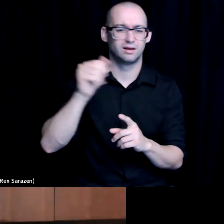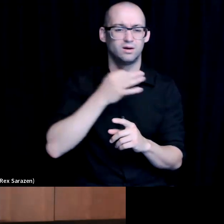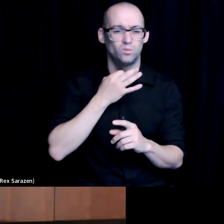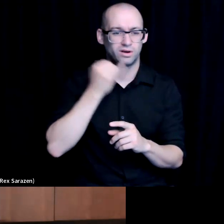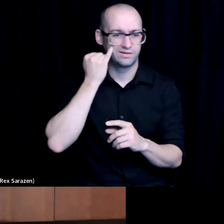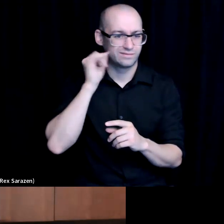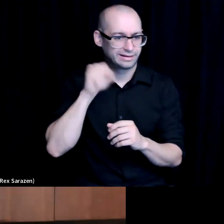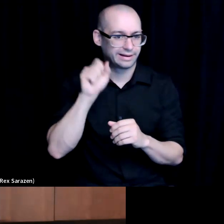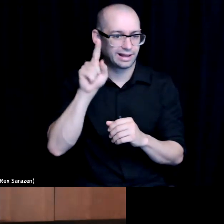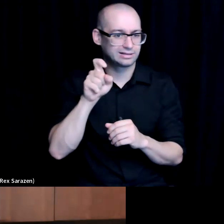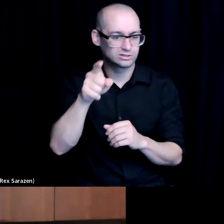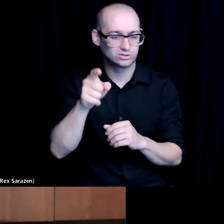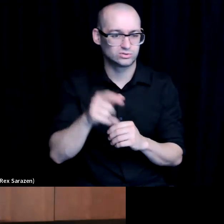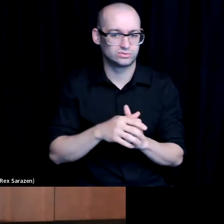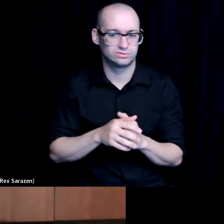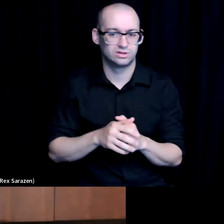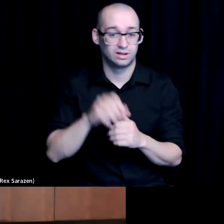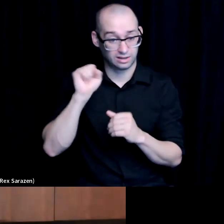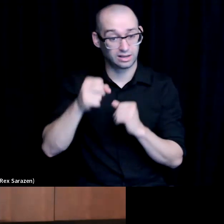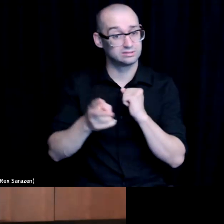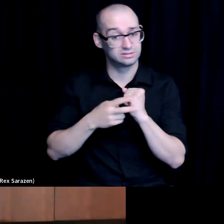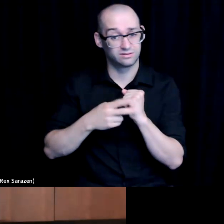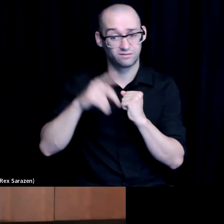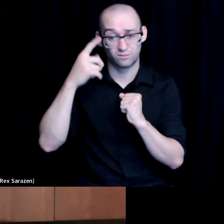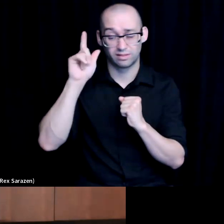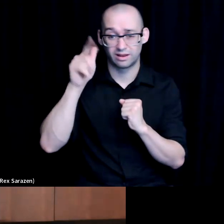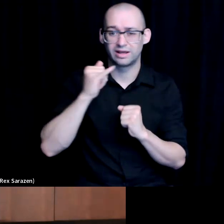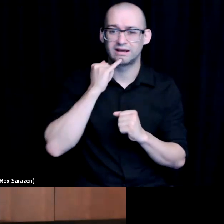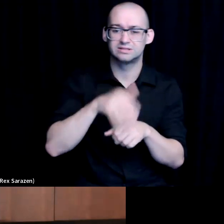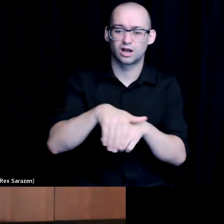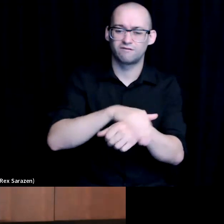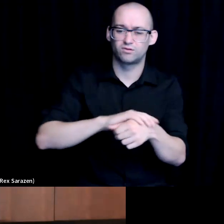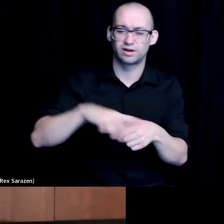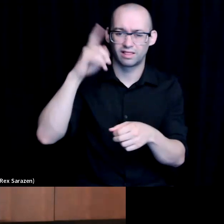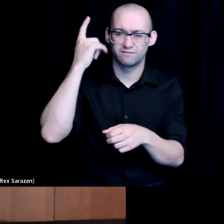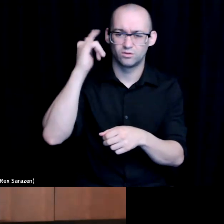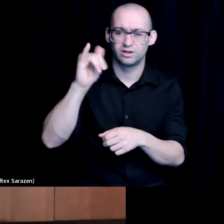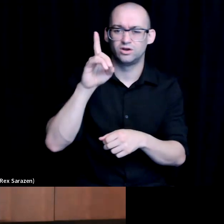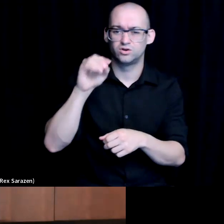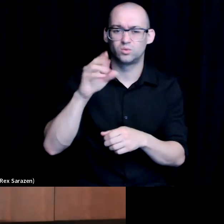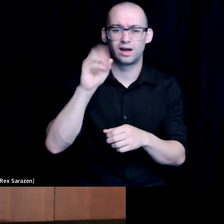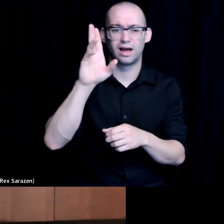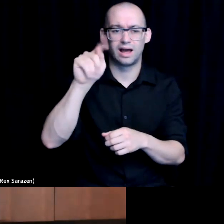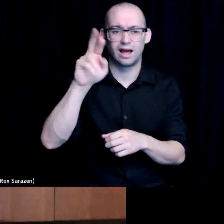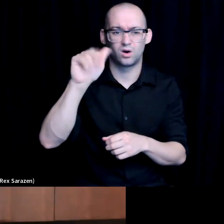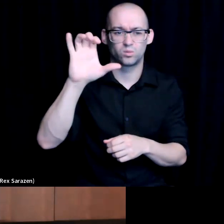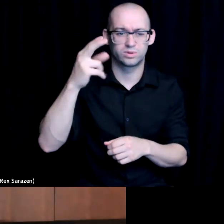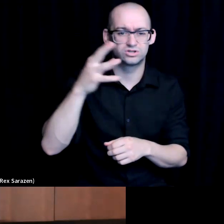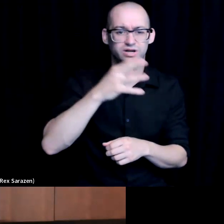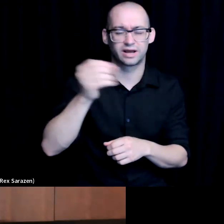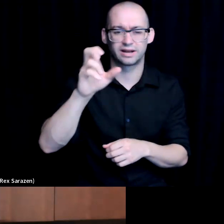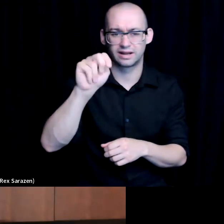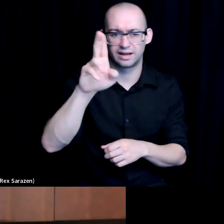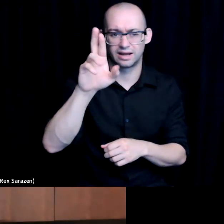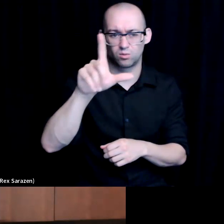ask that real quick. We can also save that for later, but is covered California doing outreach / enrollment to ACP,